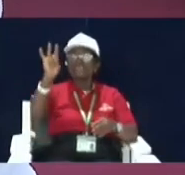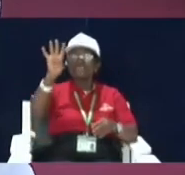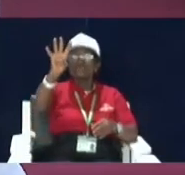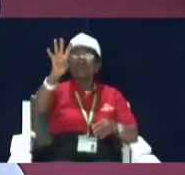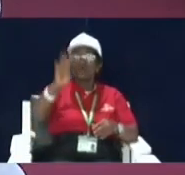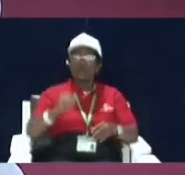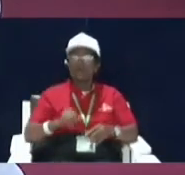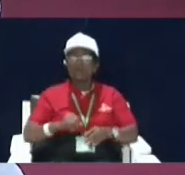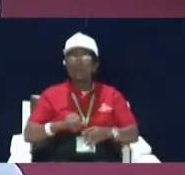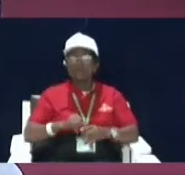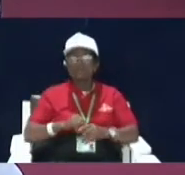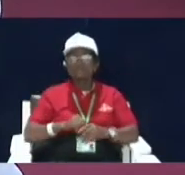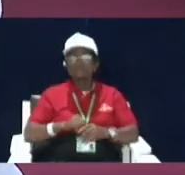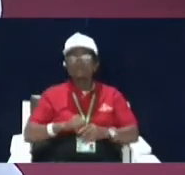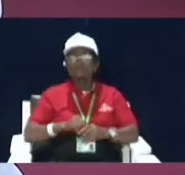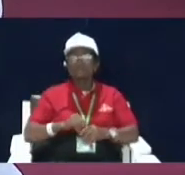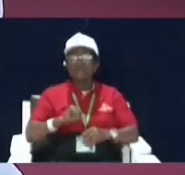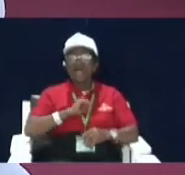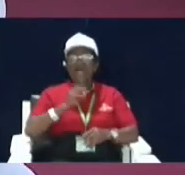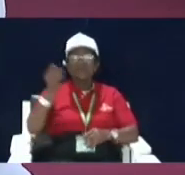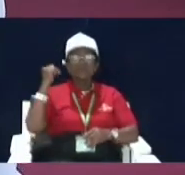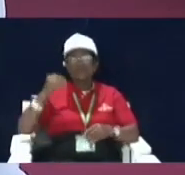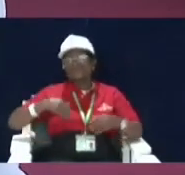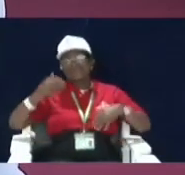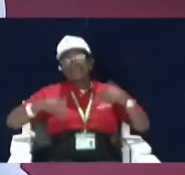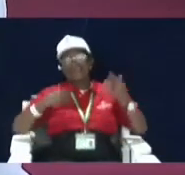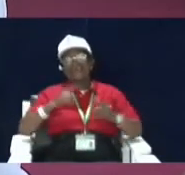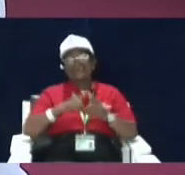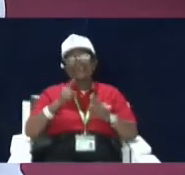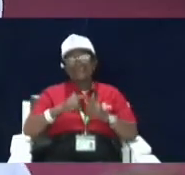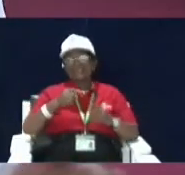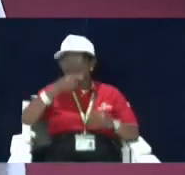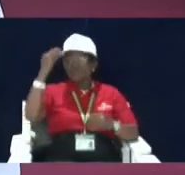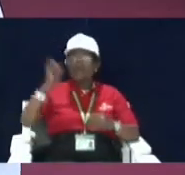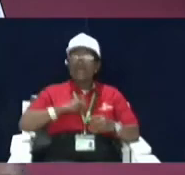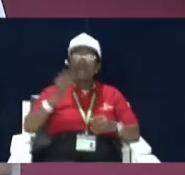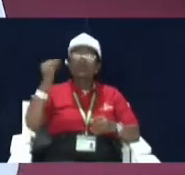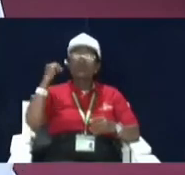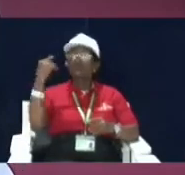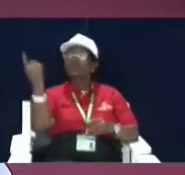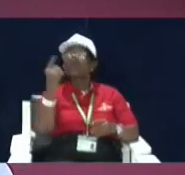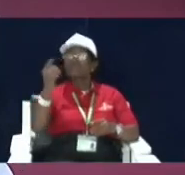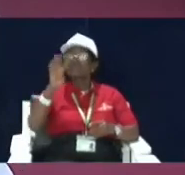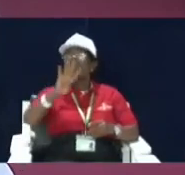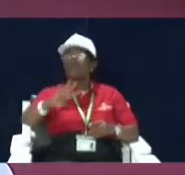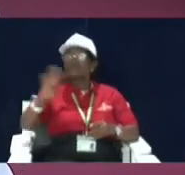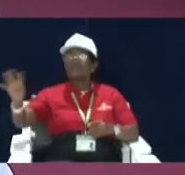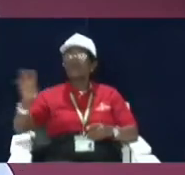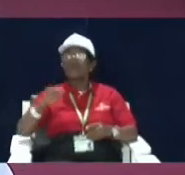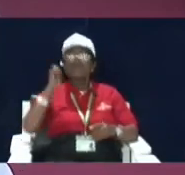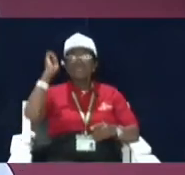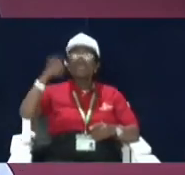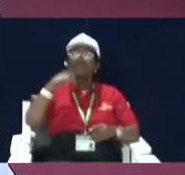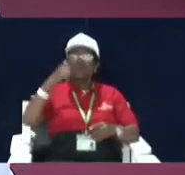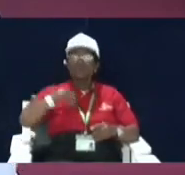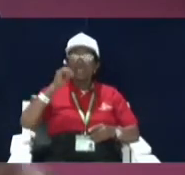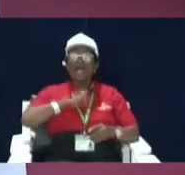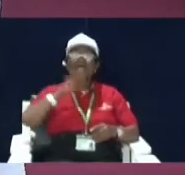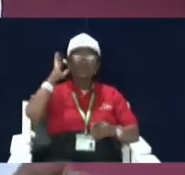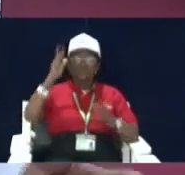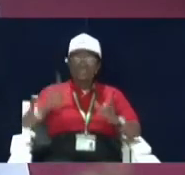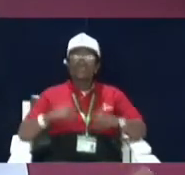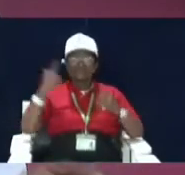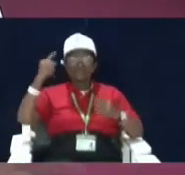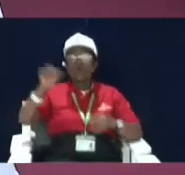And he said, I was glad then, I was only 44. He told me I was going to live for another 40 years.